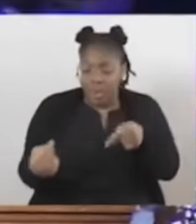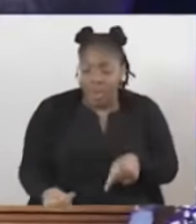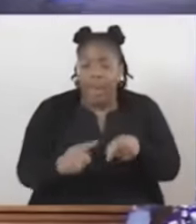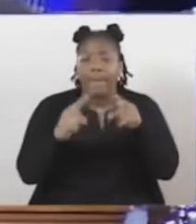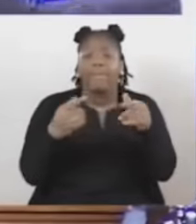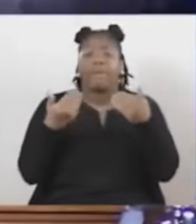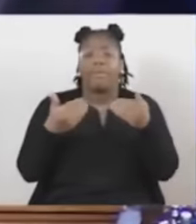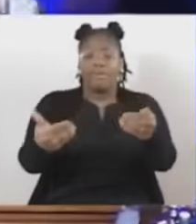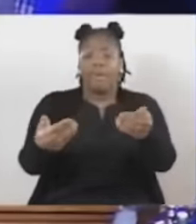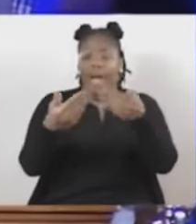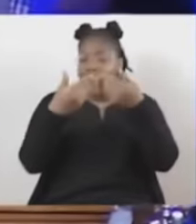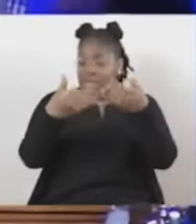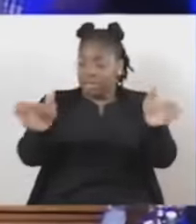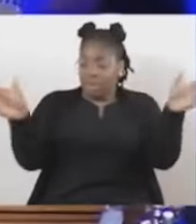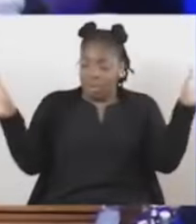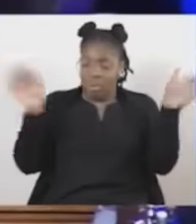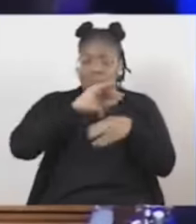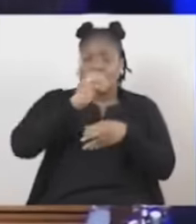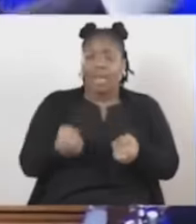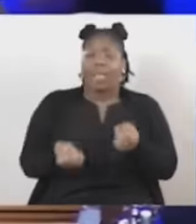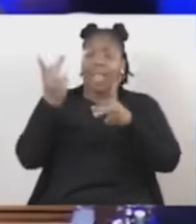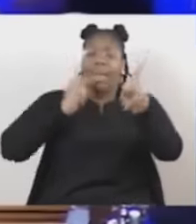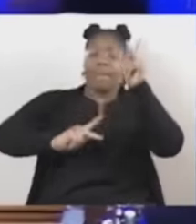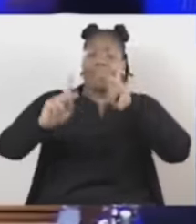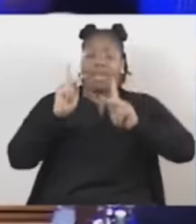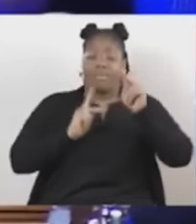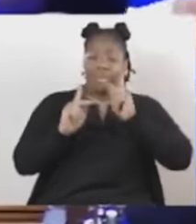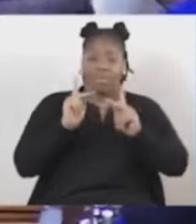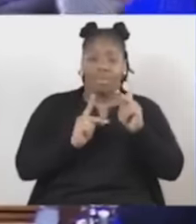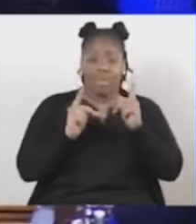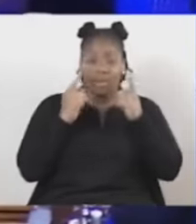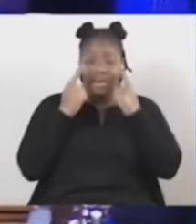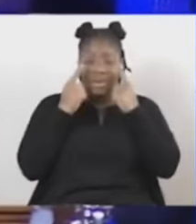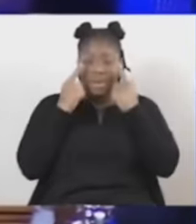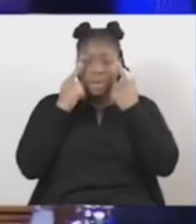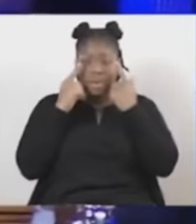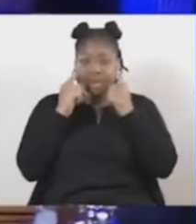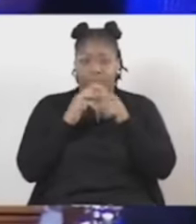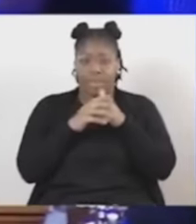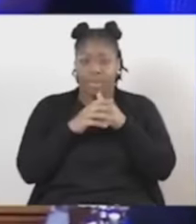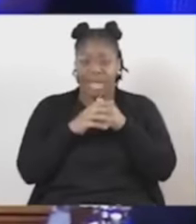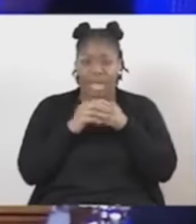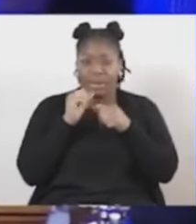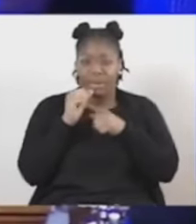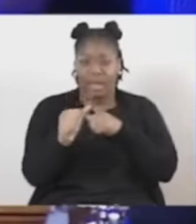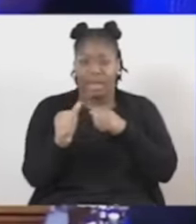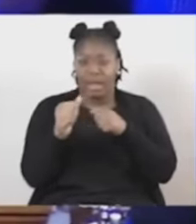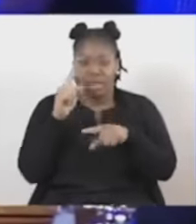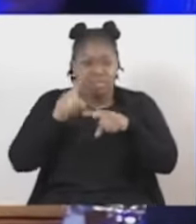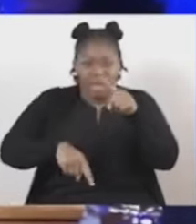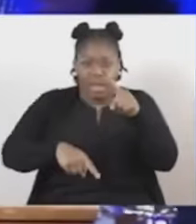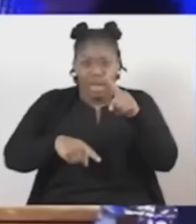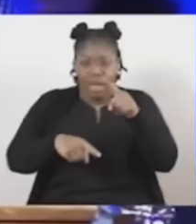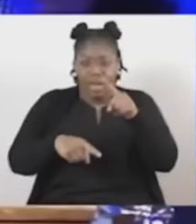I expose you to a place where unraveling would negate a comeback, I'm going to